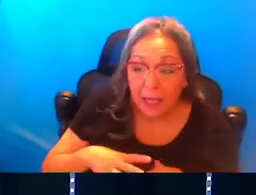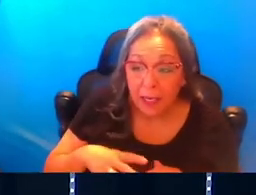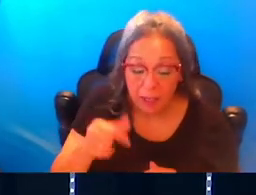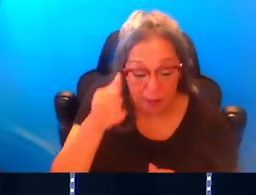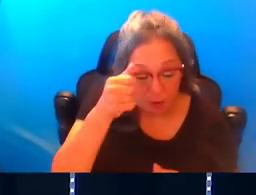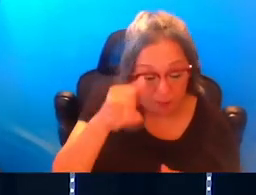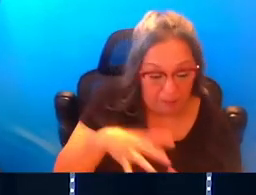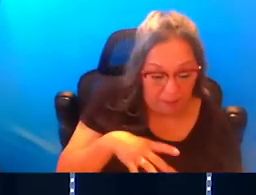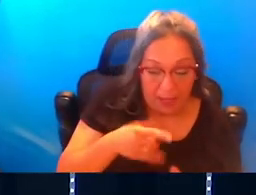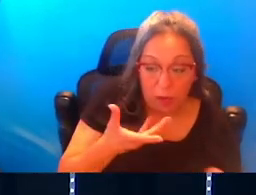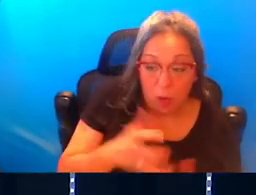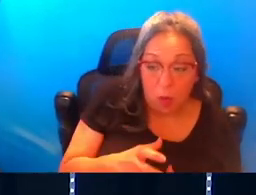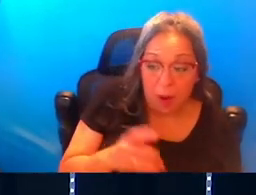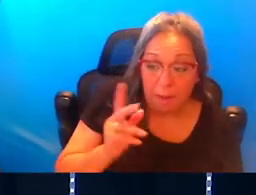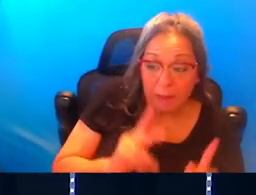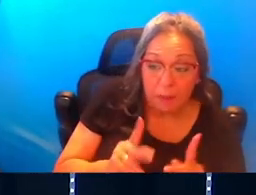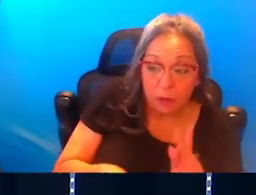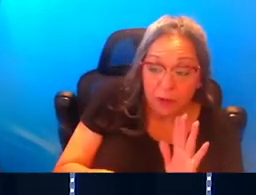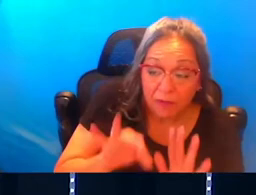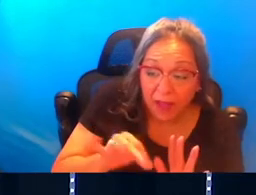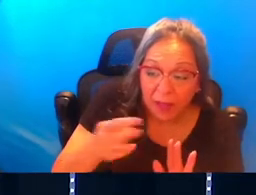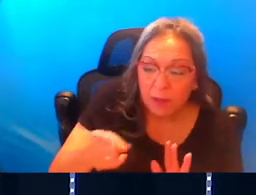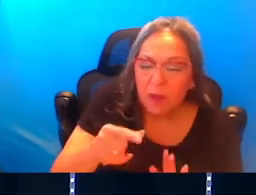found. And